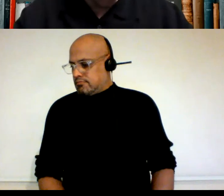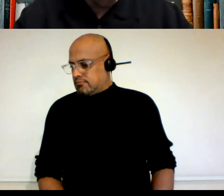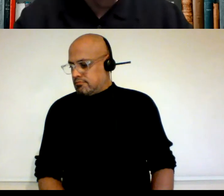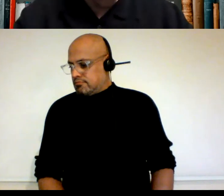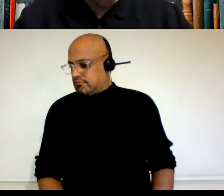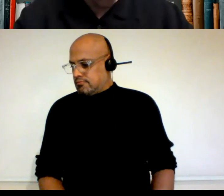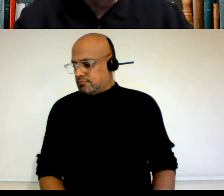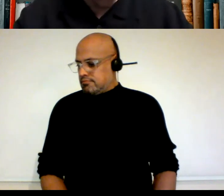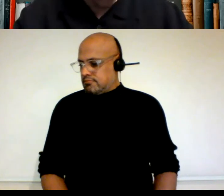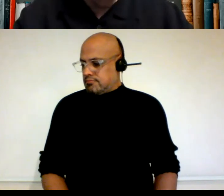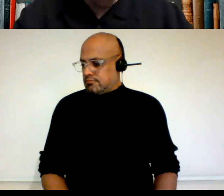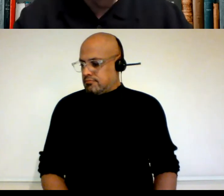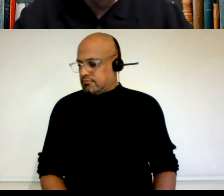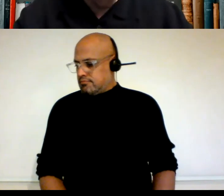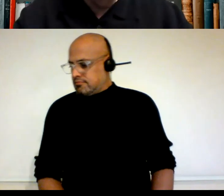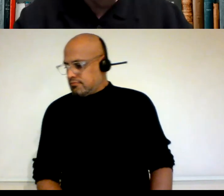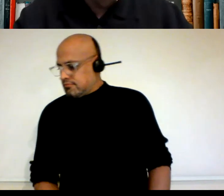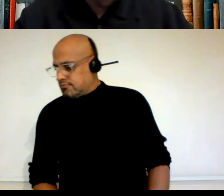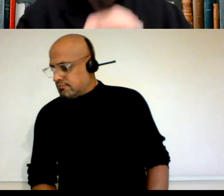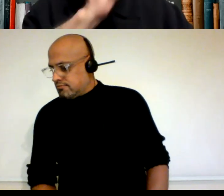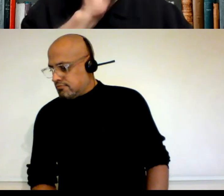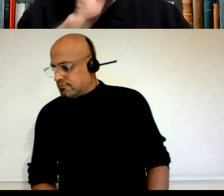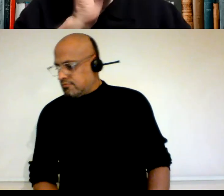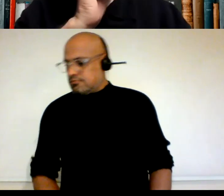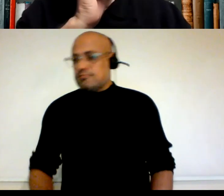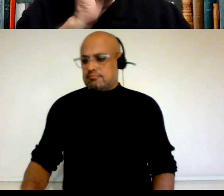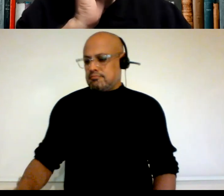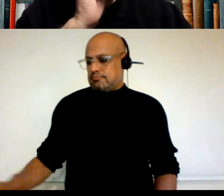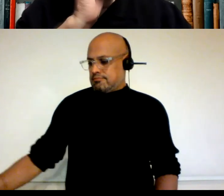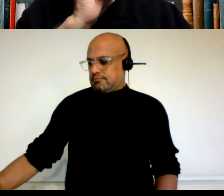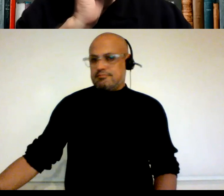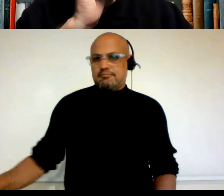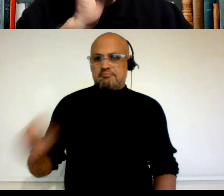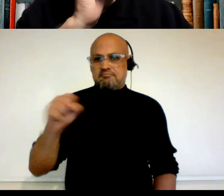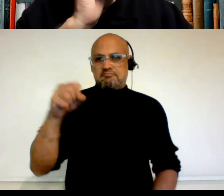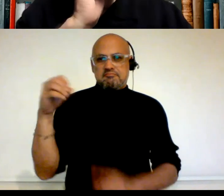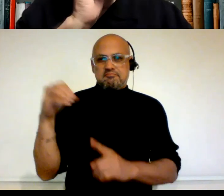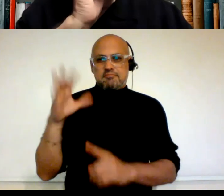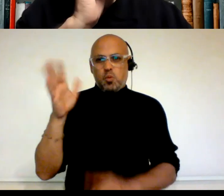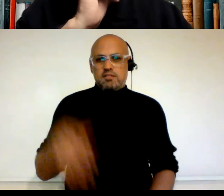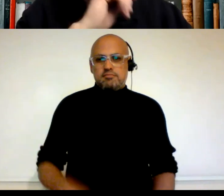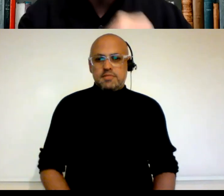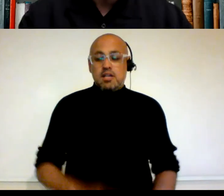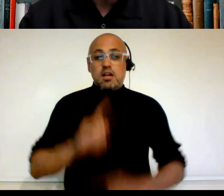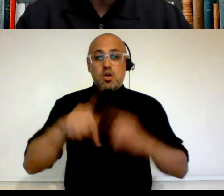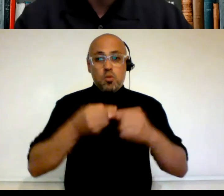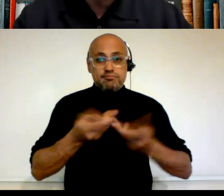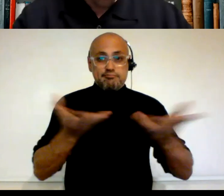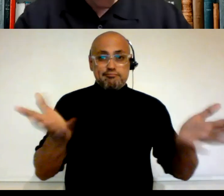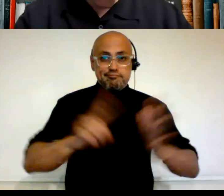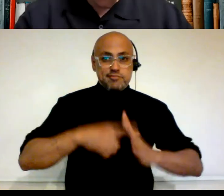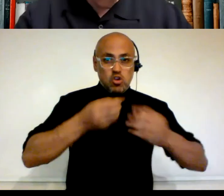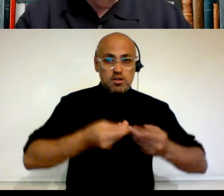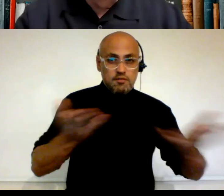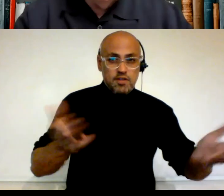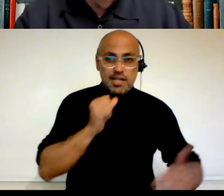Thank you. That's actually a great question, because it was in top of our priority when we started the device distribution overall, and not just to early